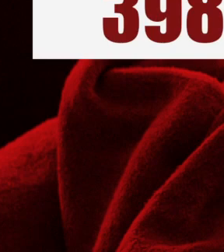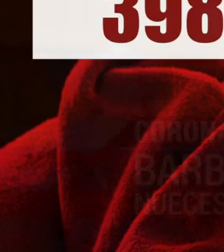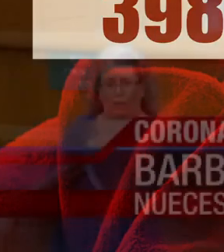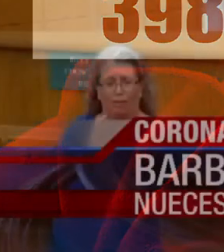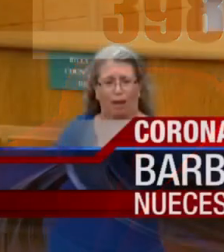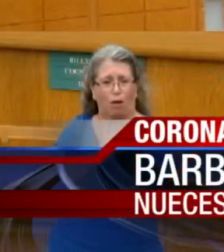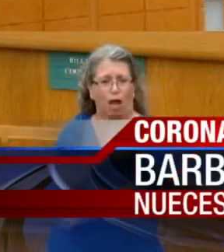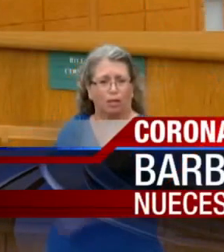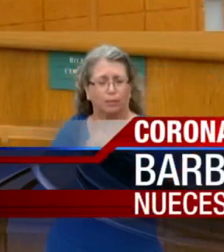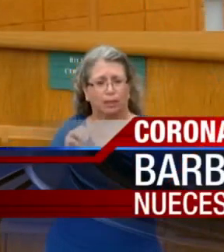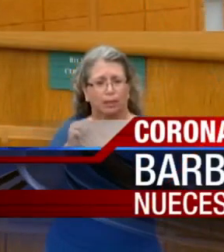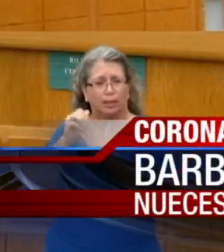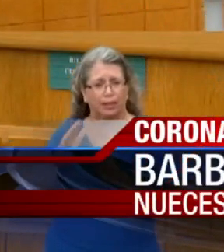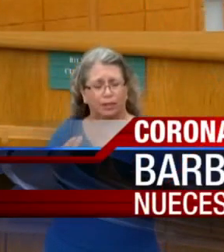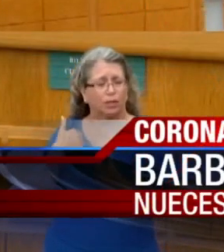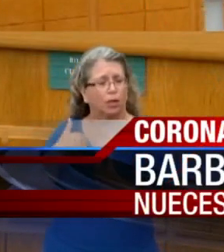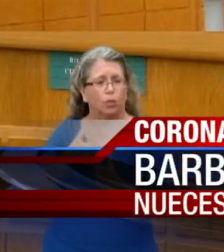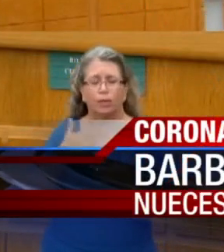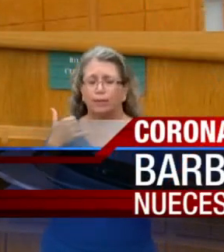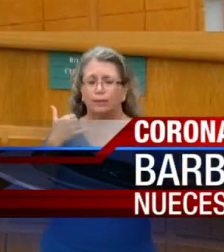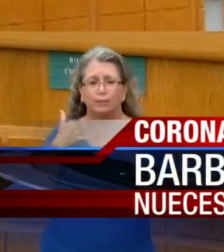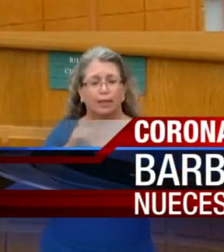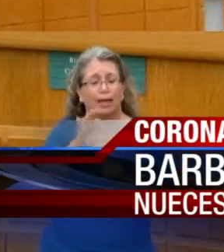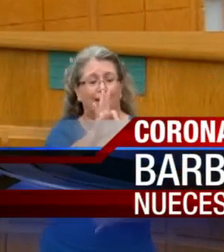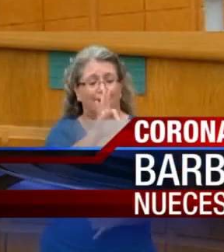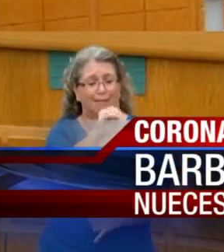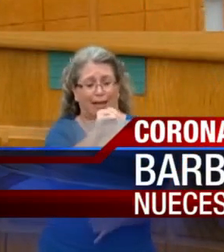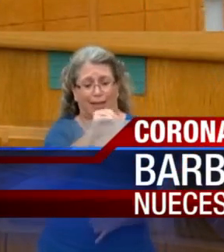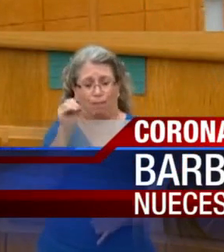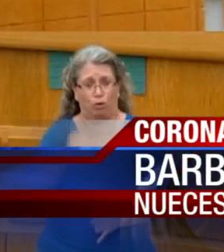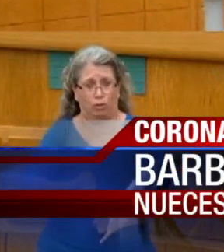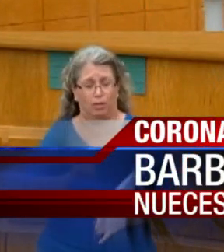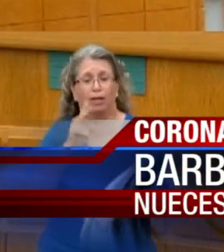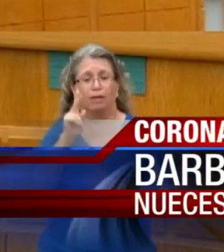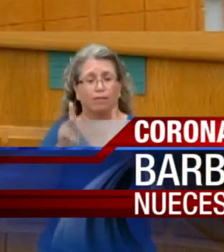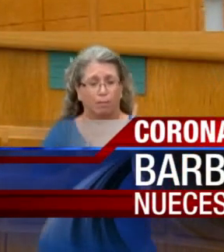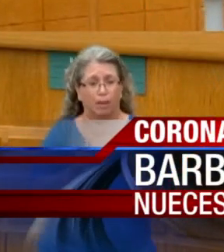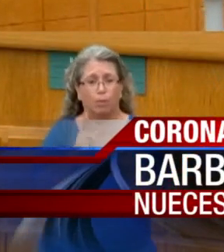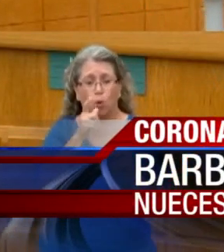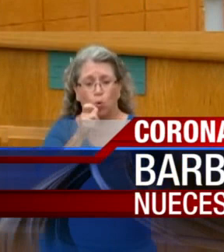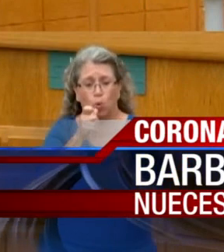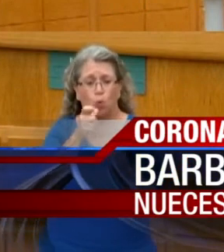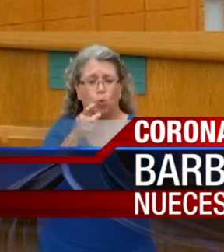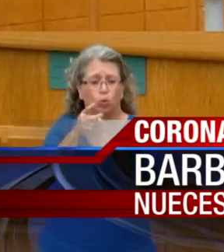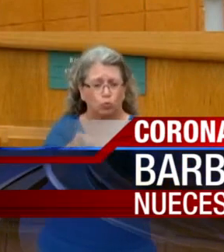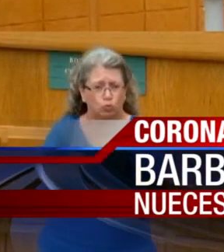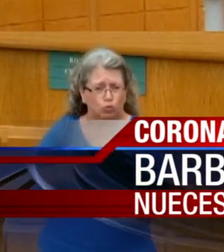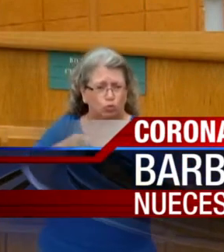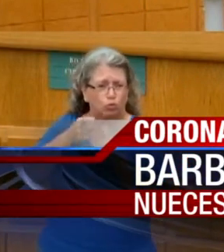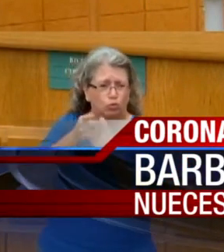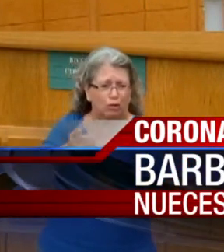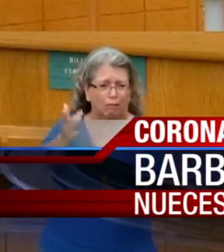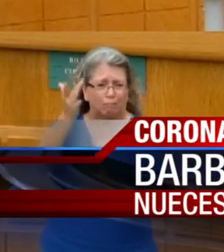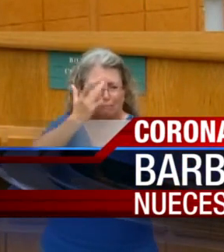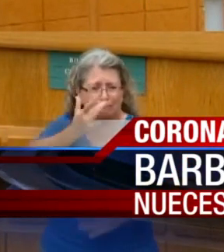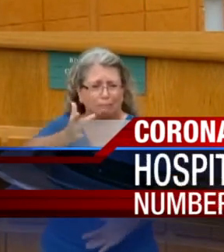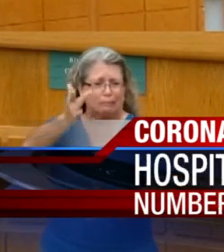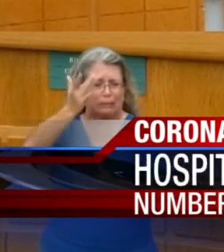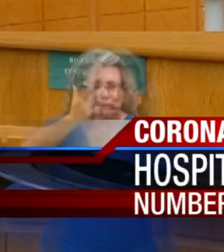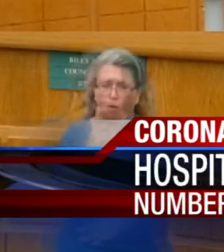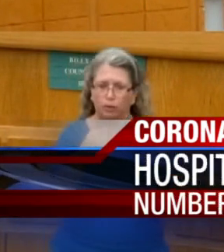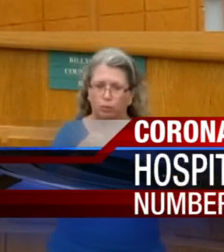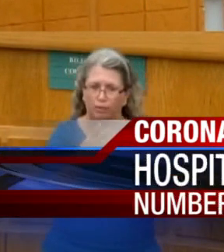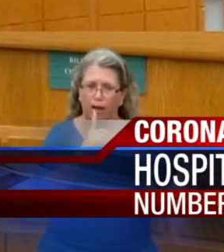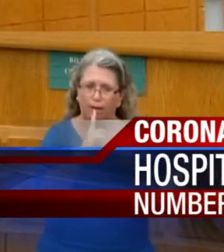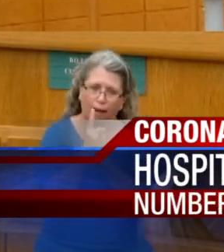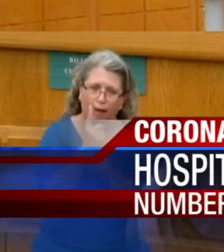ICU. 90% of the people who are struggling with severe hospitalizations, ICU, and death are